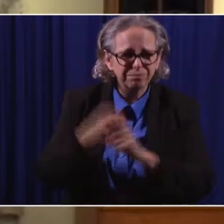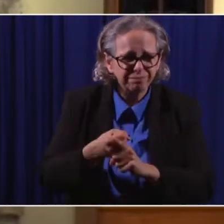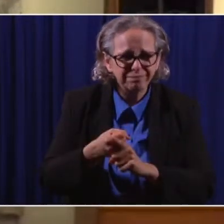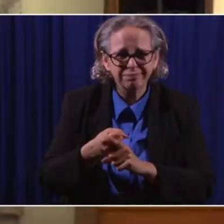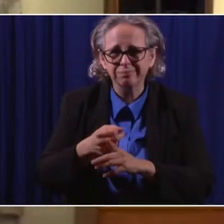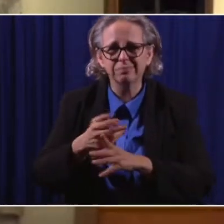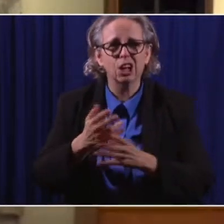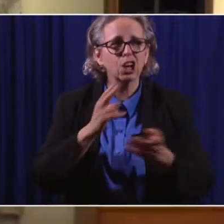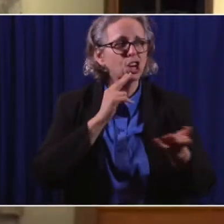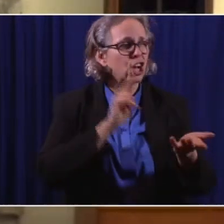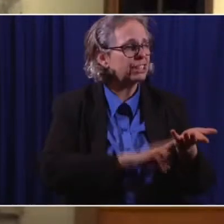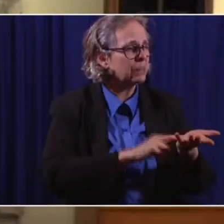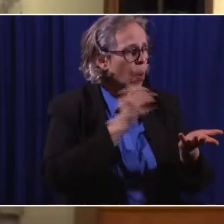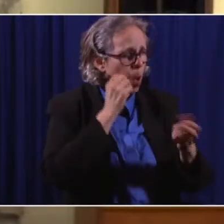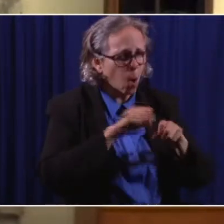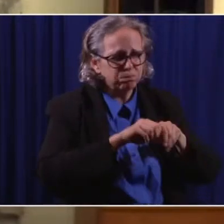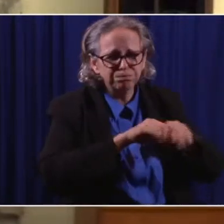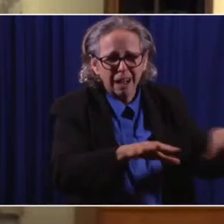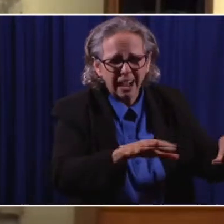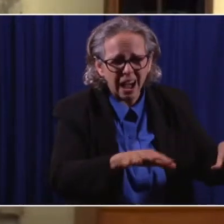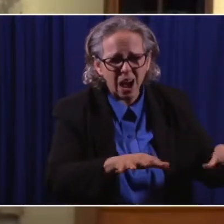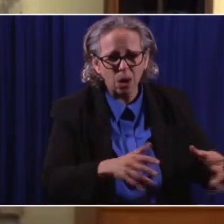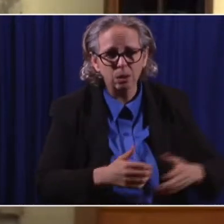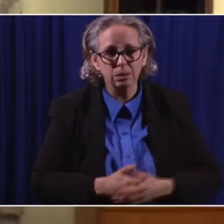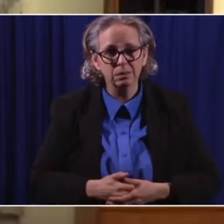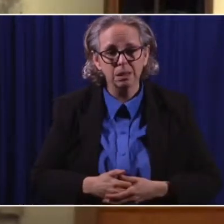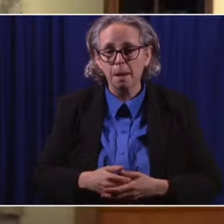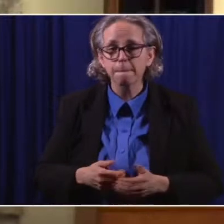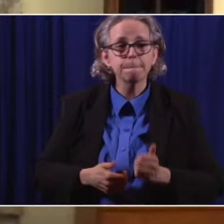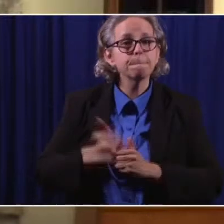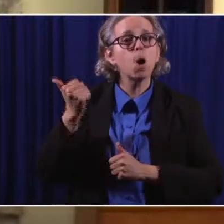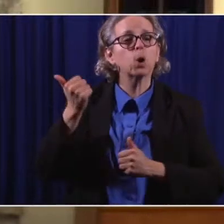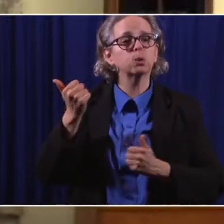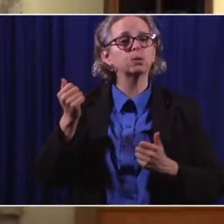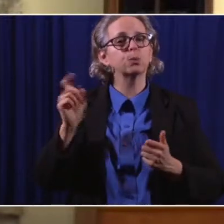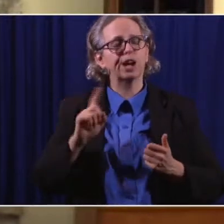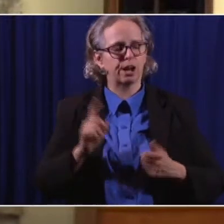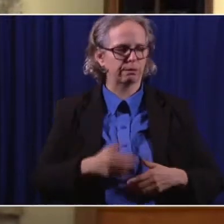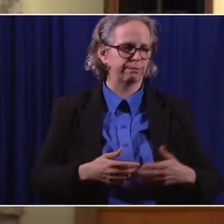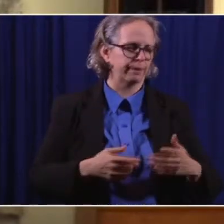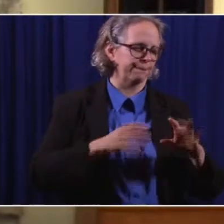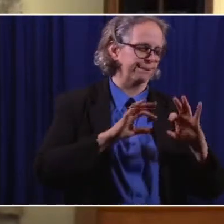spread in the community is coming from people getting together with friends, just laying their guard down.